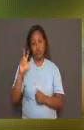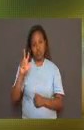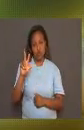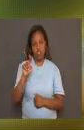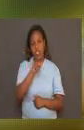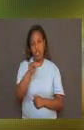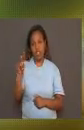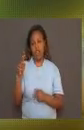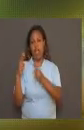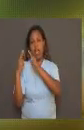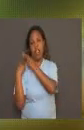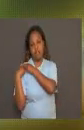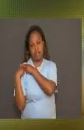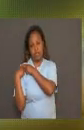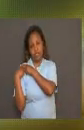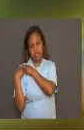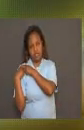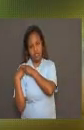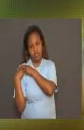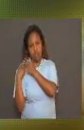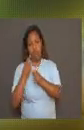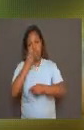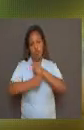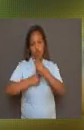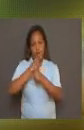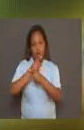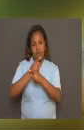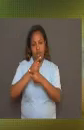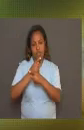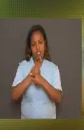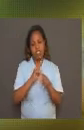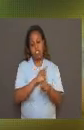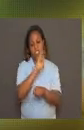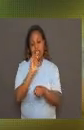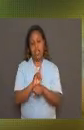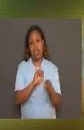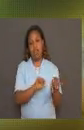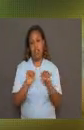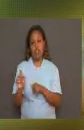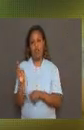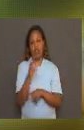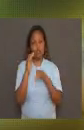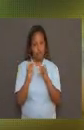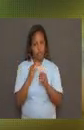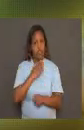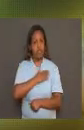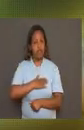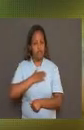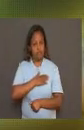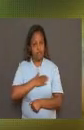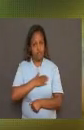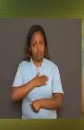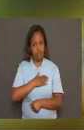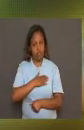your responsibilities as global citizens. Please look at that